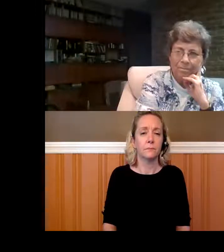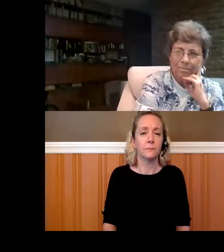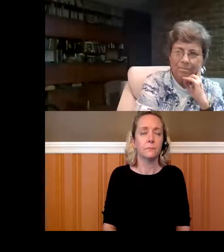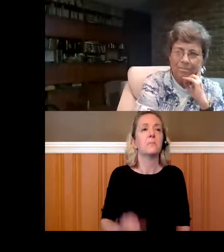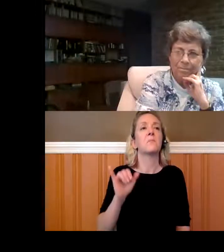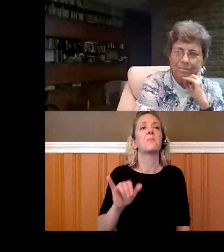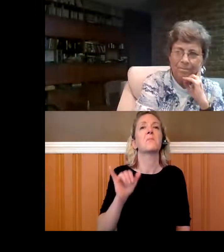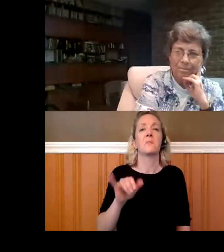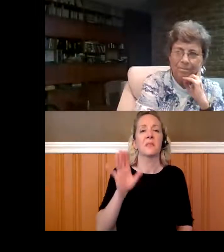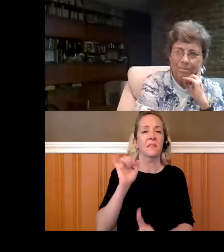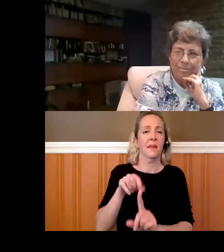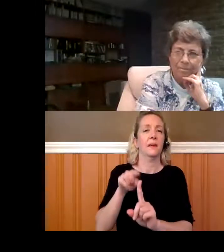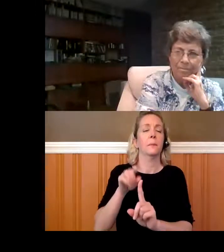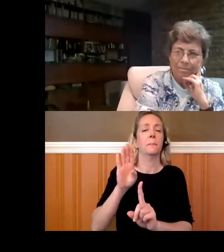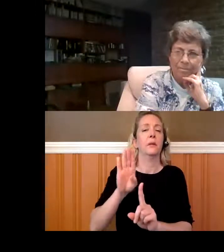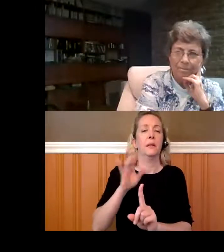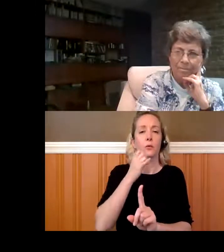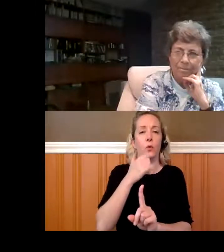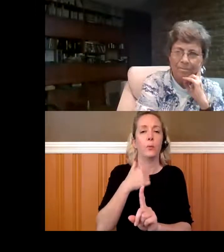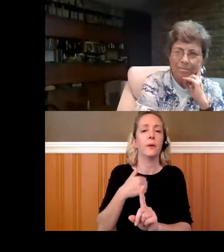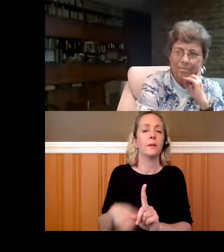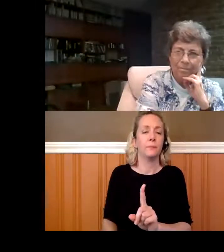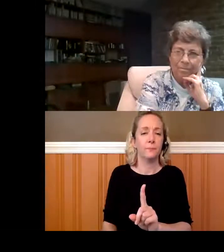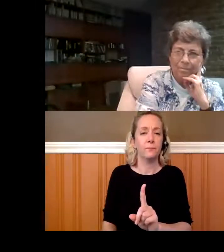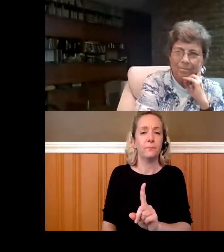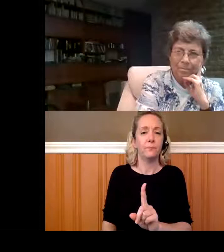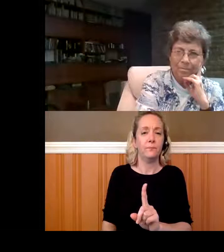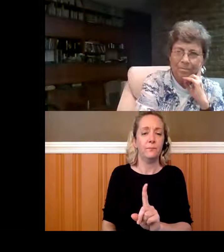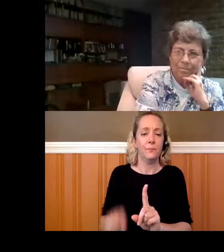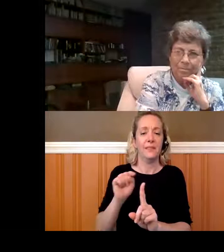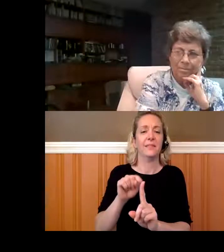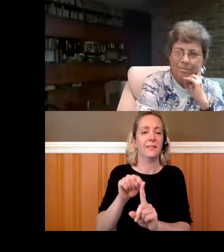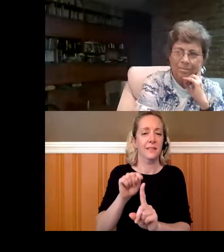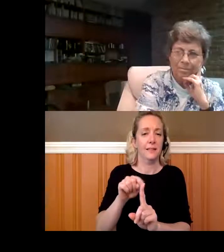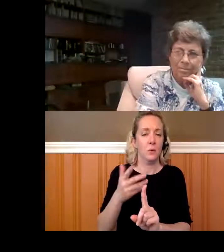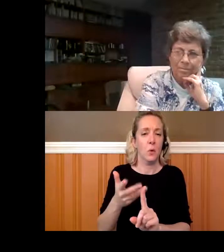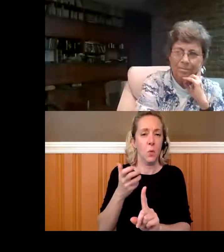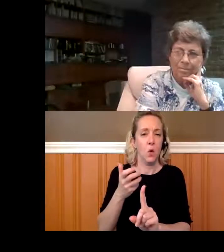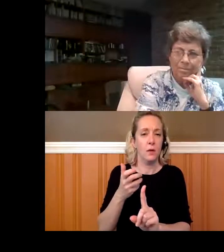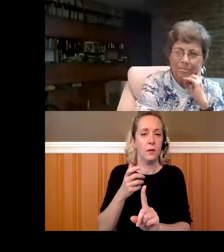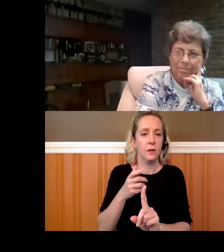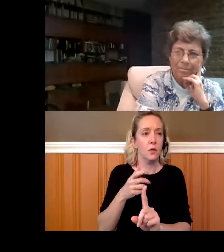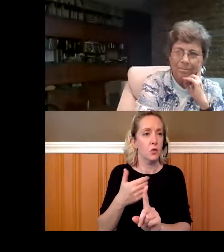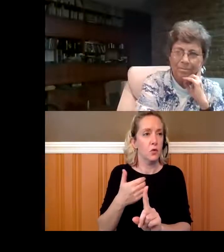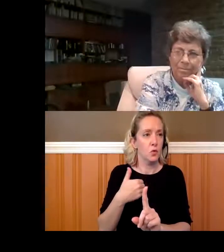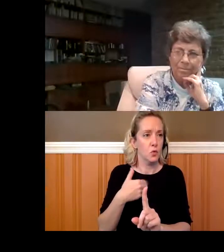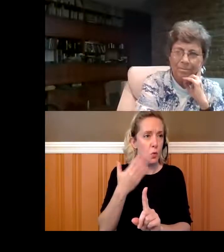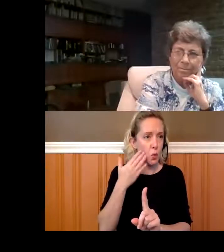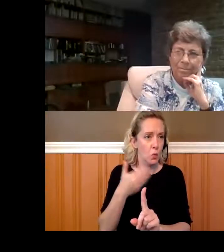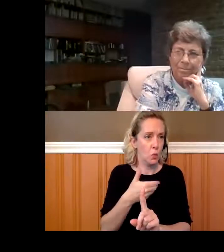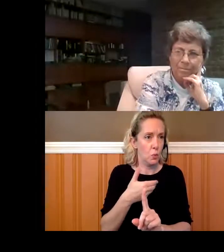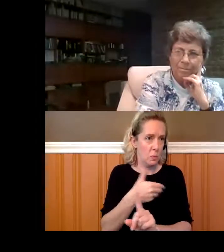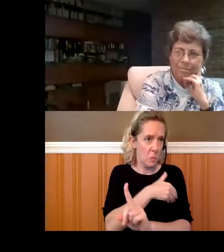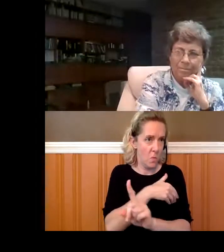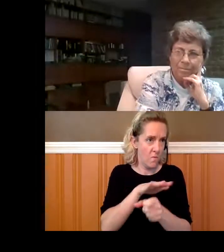Oh, that's it. I know. This is the kind that she wanted. Do you have heavy duty this He size? moves John's hand